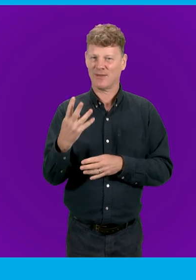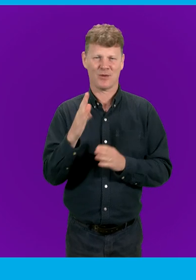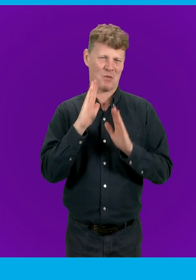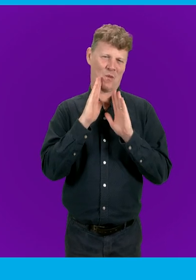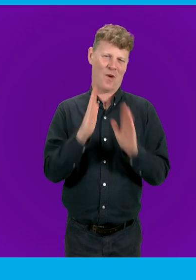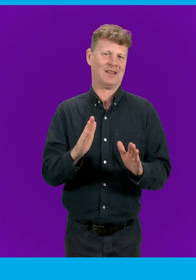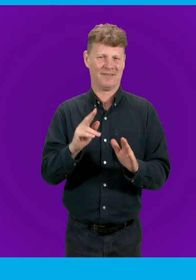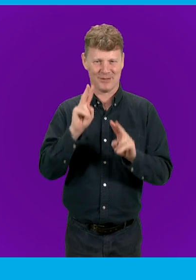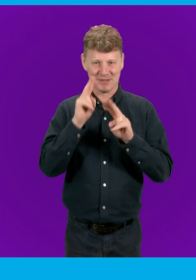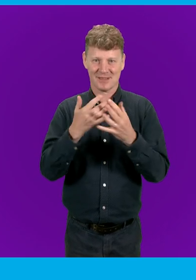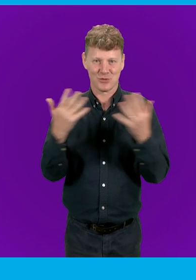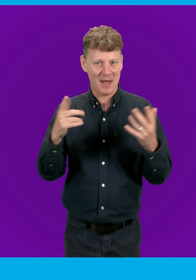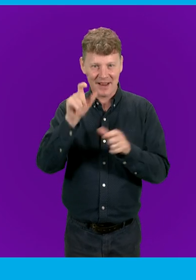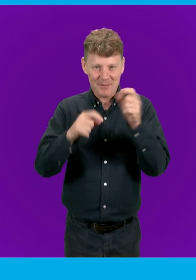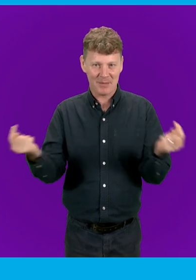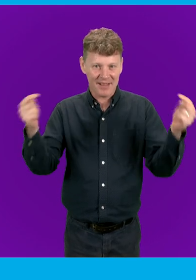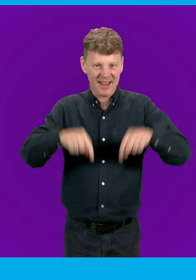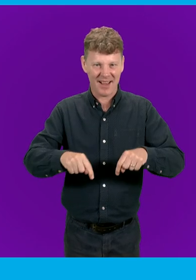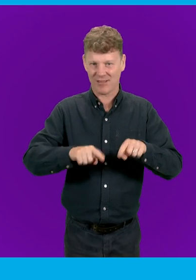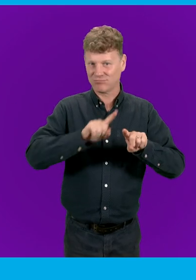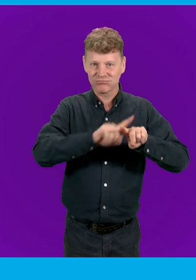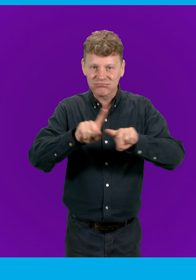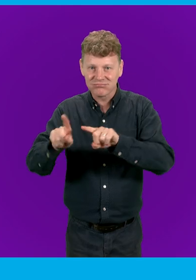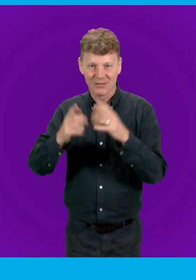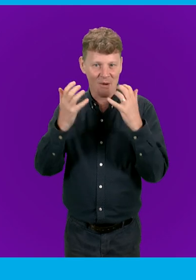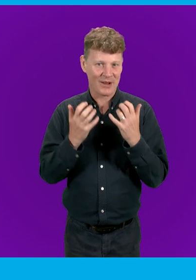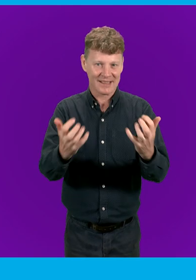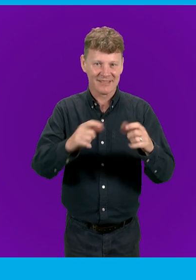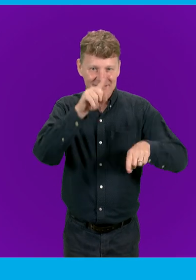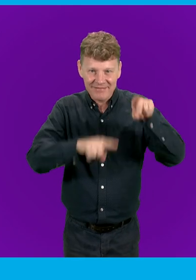see so many of you here and such a wide-ranging audience.